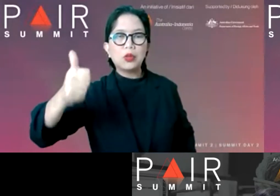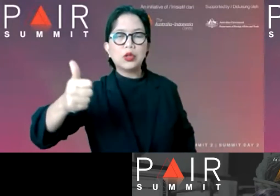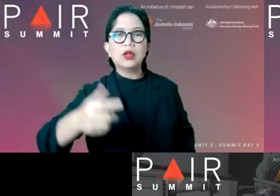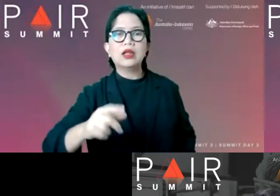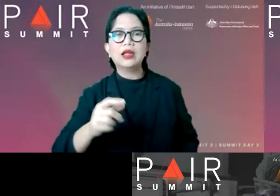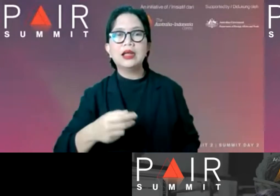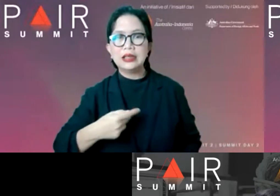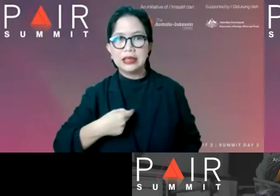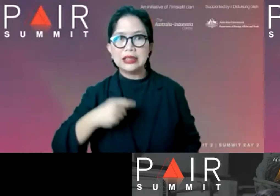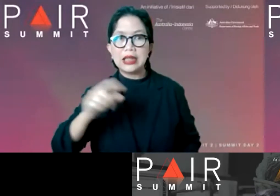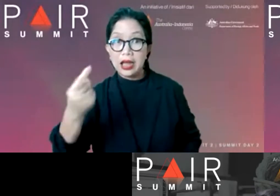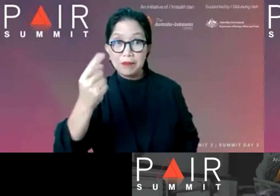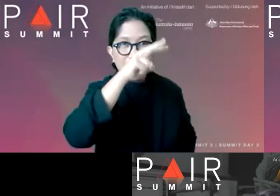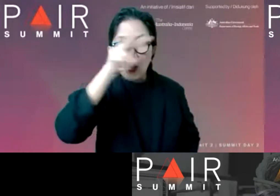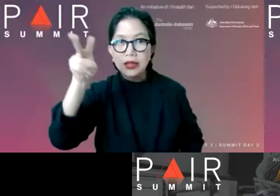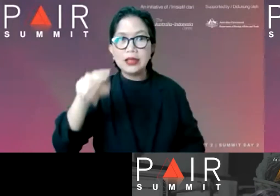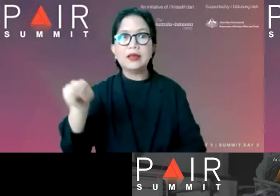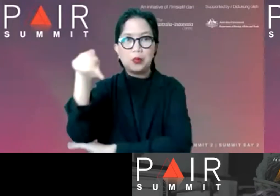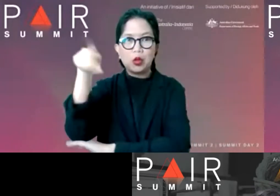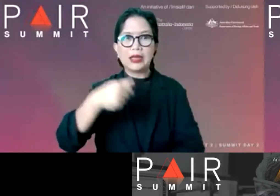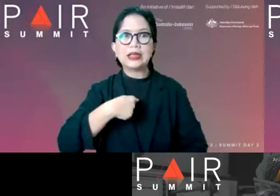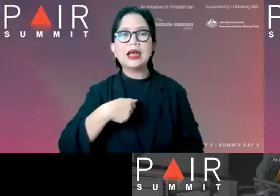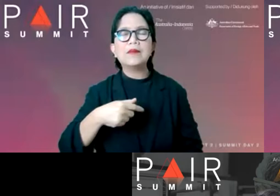we understood that they